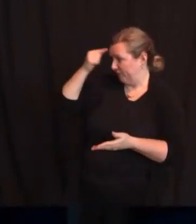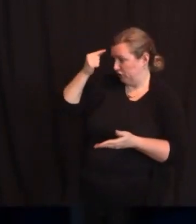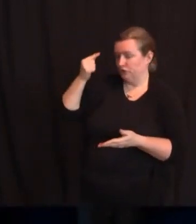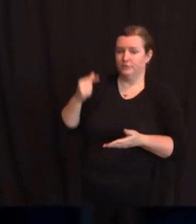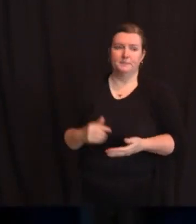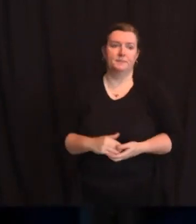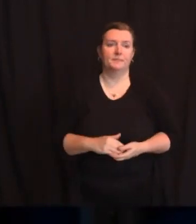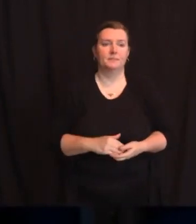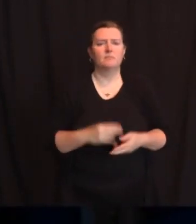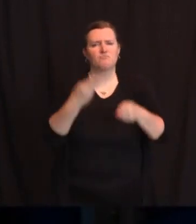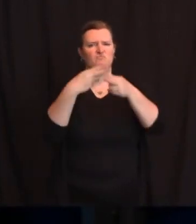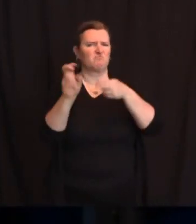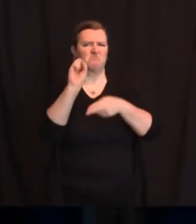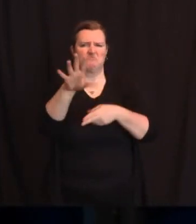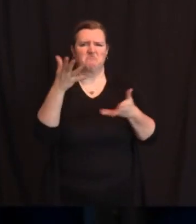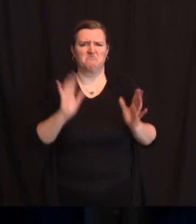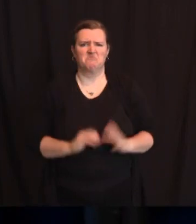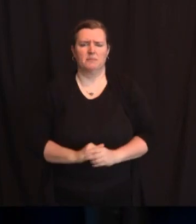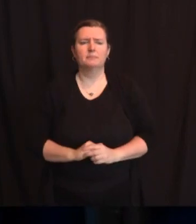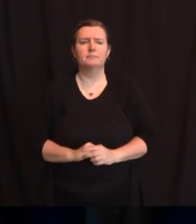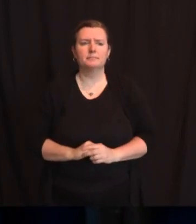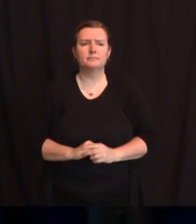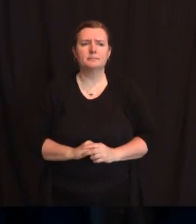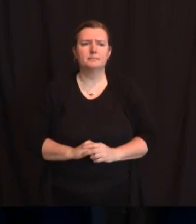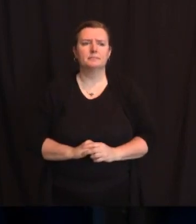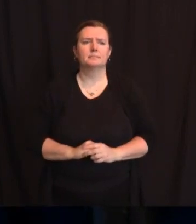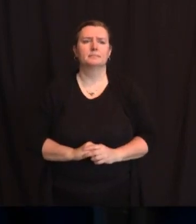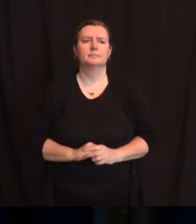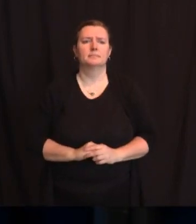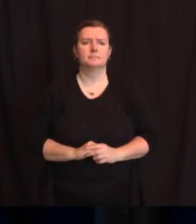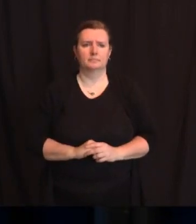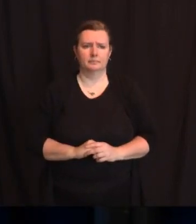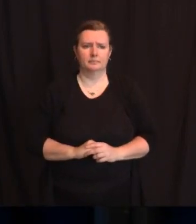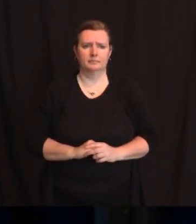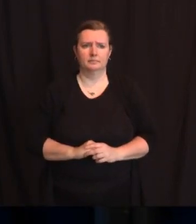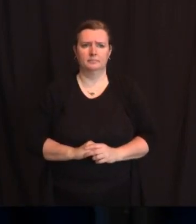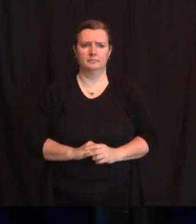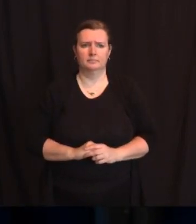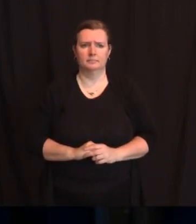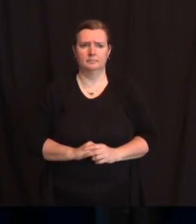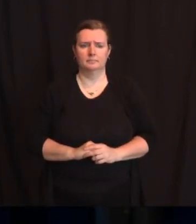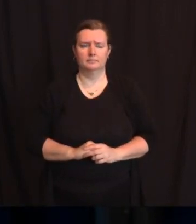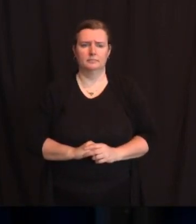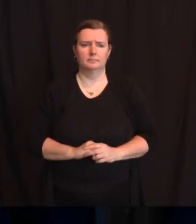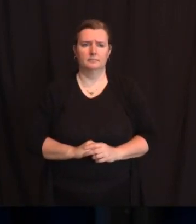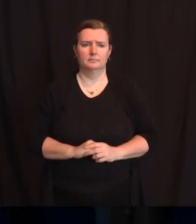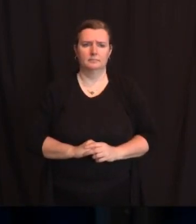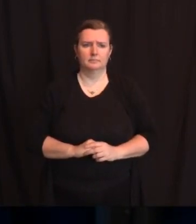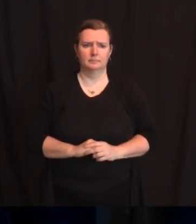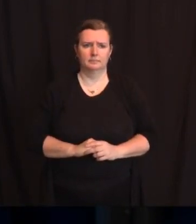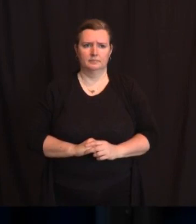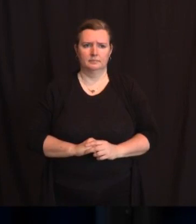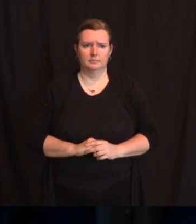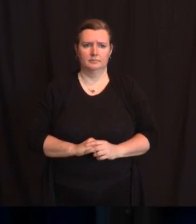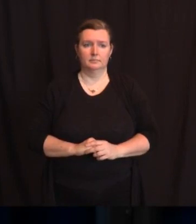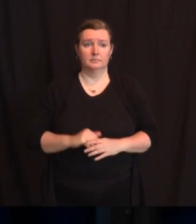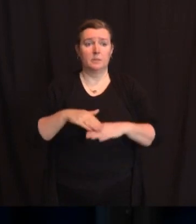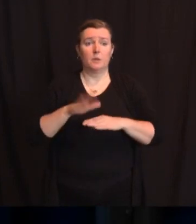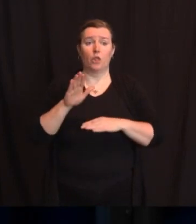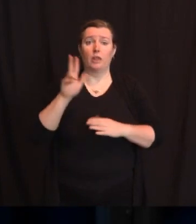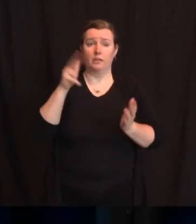briefly, just on a complete overview, there's been more than 3,500 law